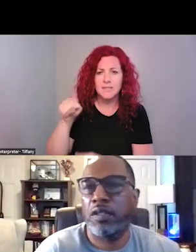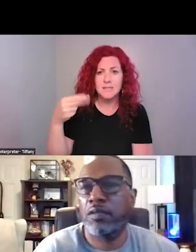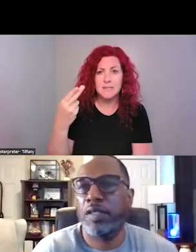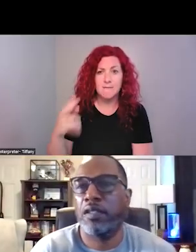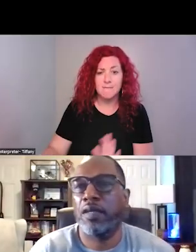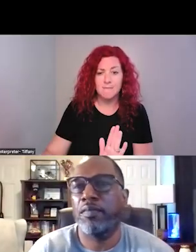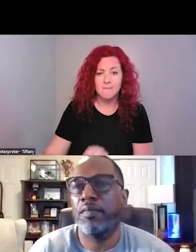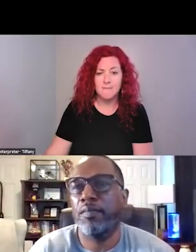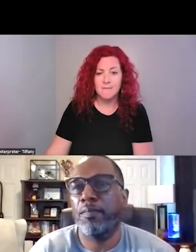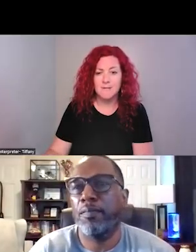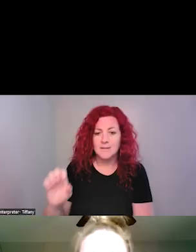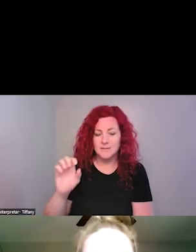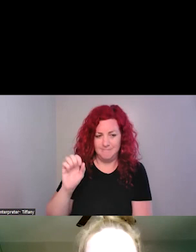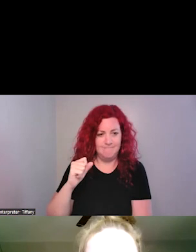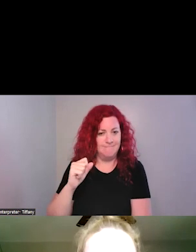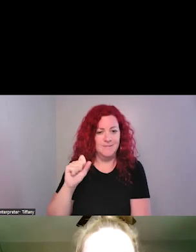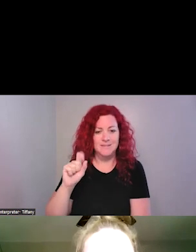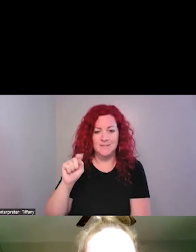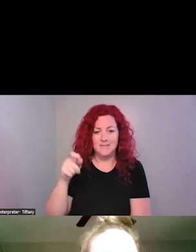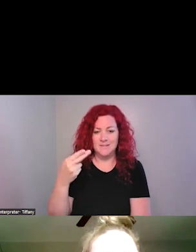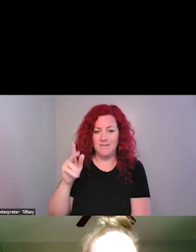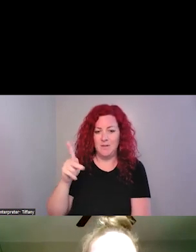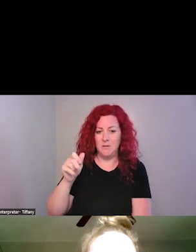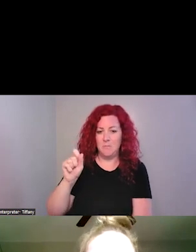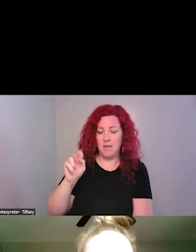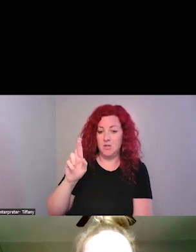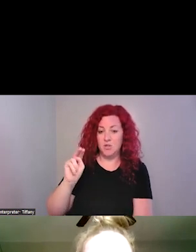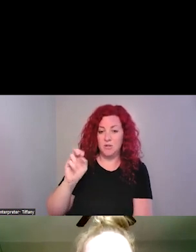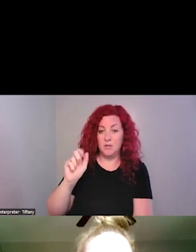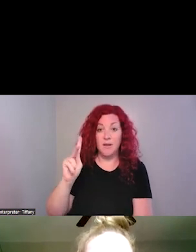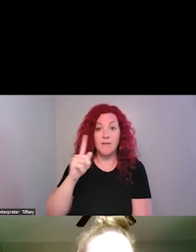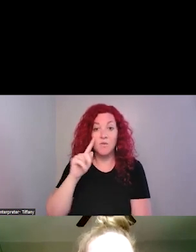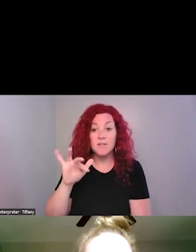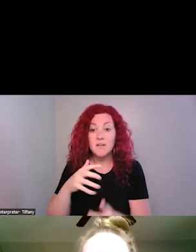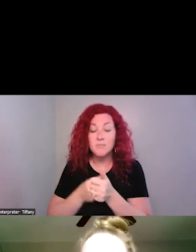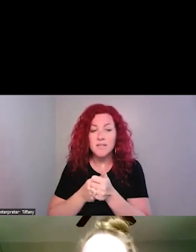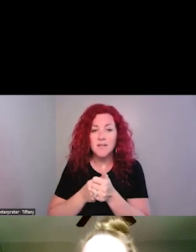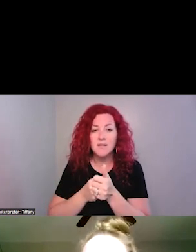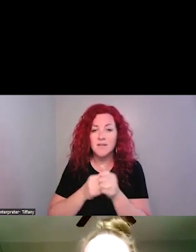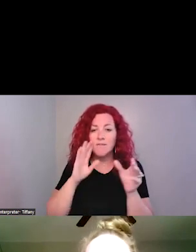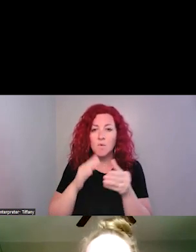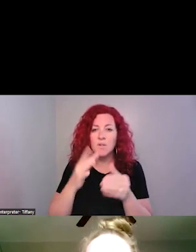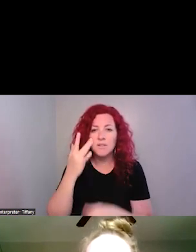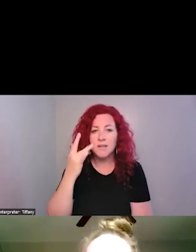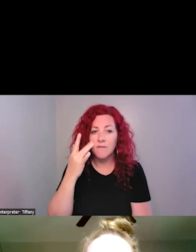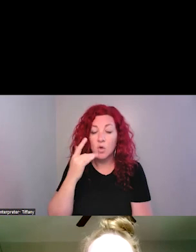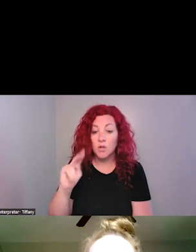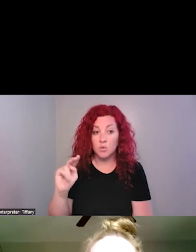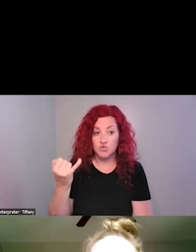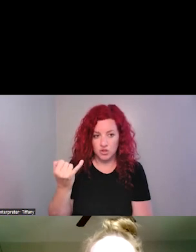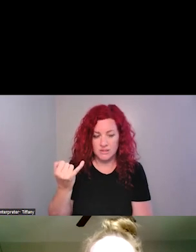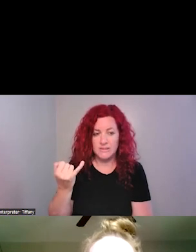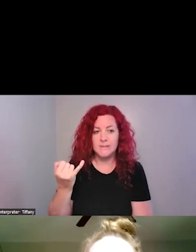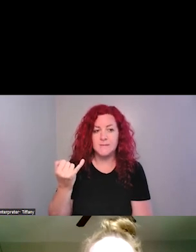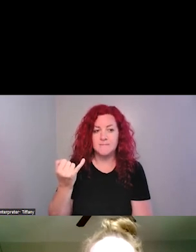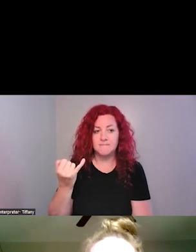Nick is going to speak to that. Yeah, Vic, thanks. So for this update, I would focus on California and New Jersey. So